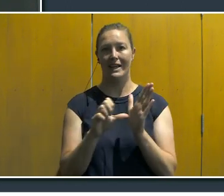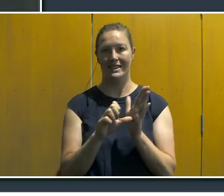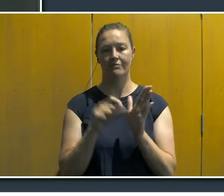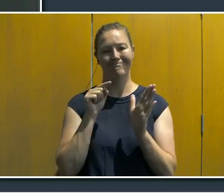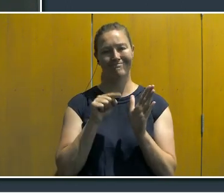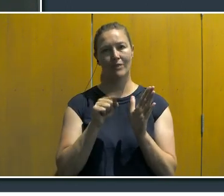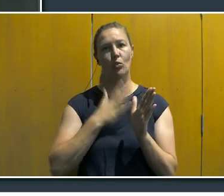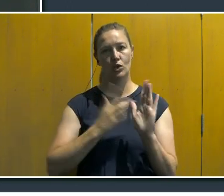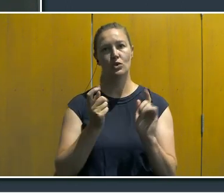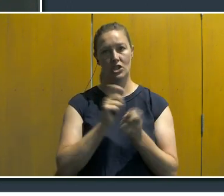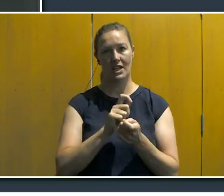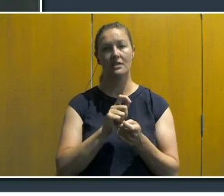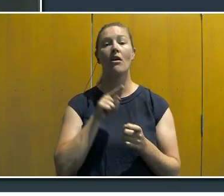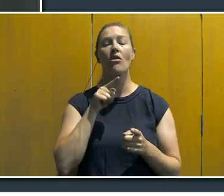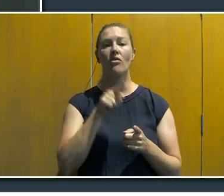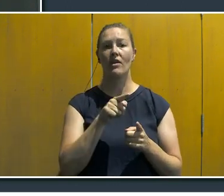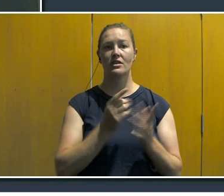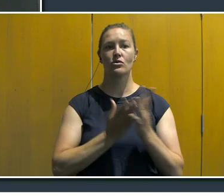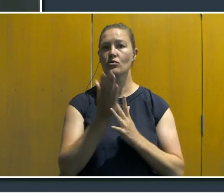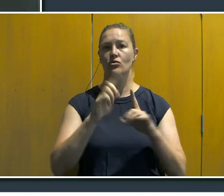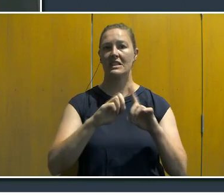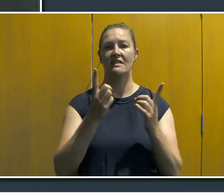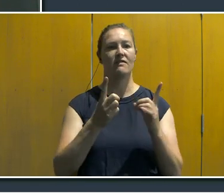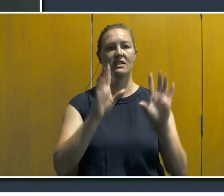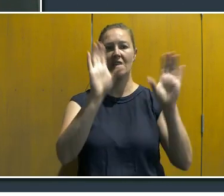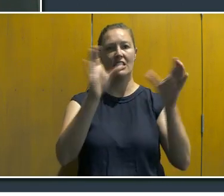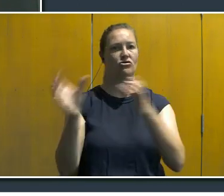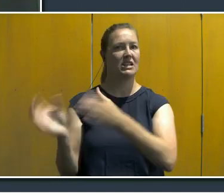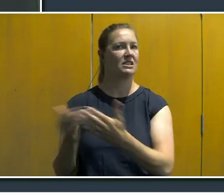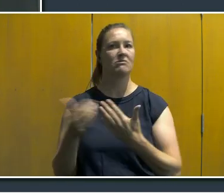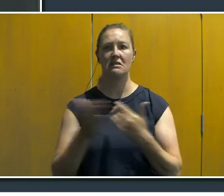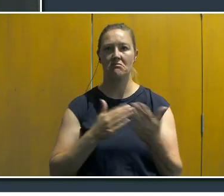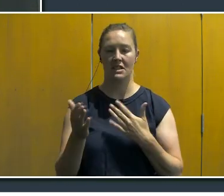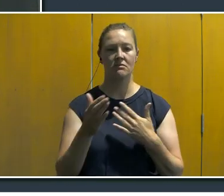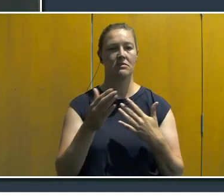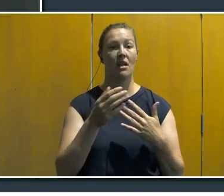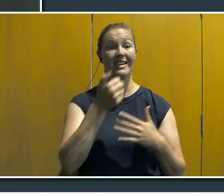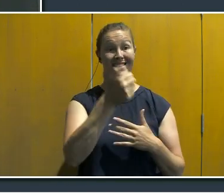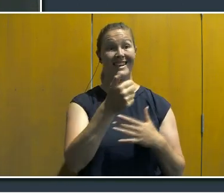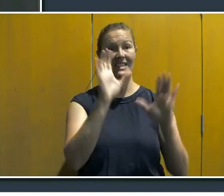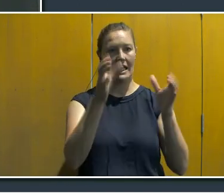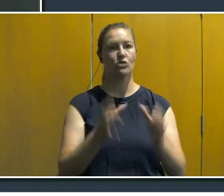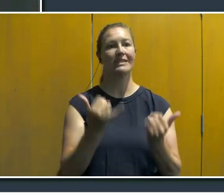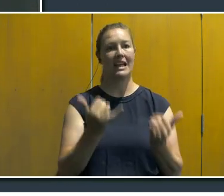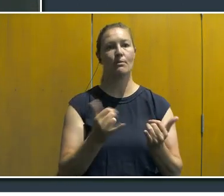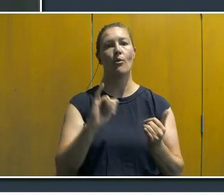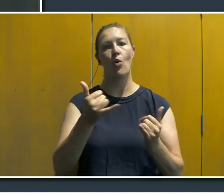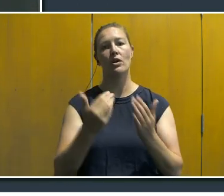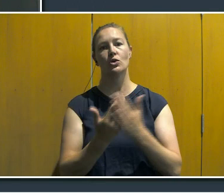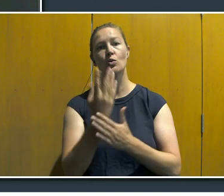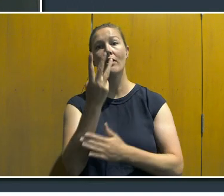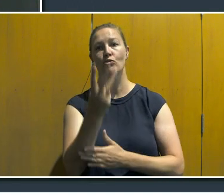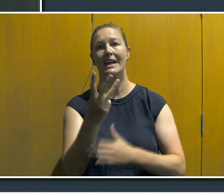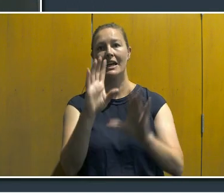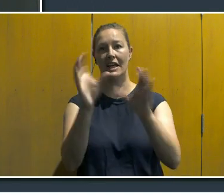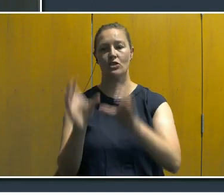And so that general rate applies across all the differentials, whether it be the 6 existing or the 3 new ones we're proposing